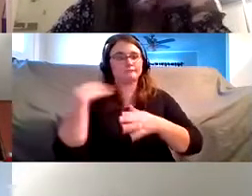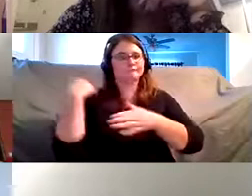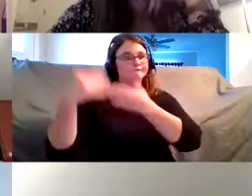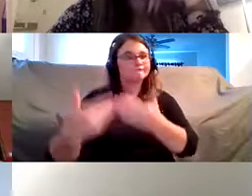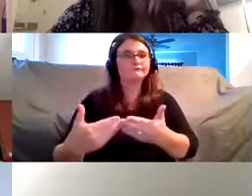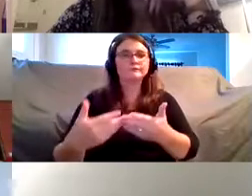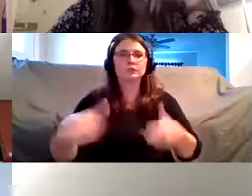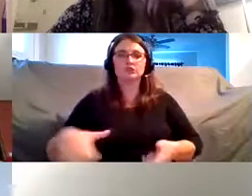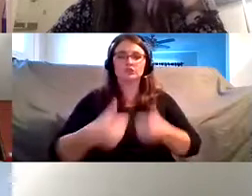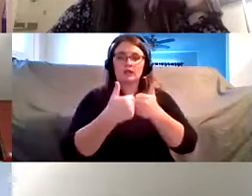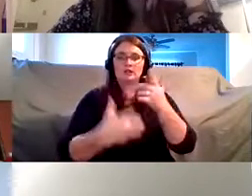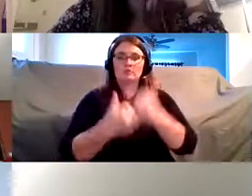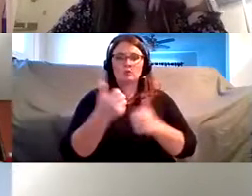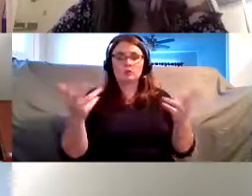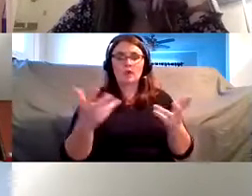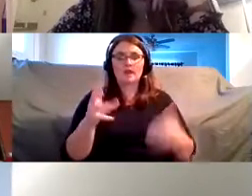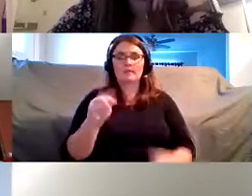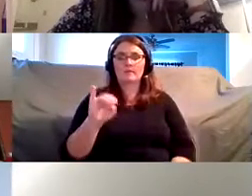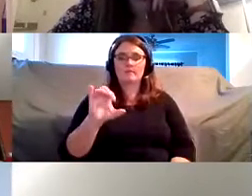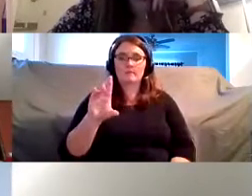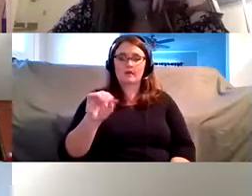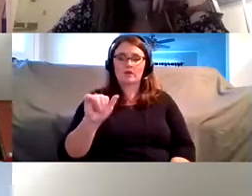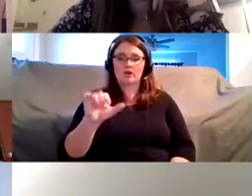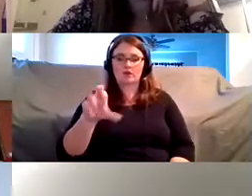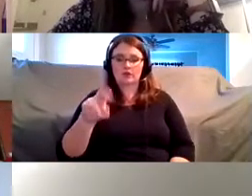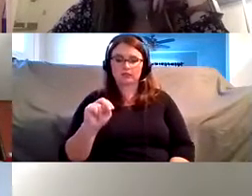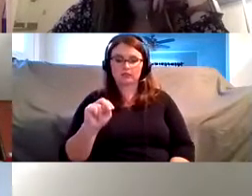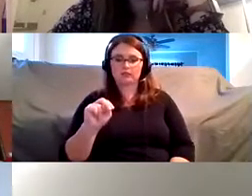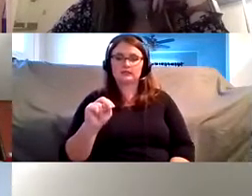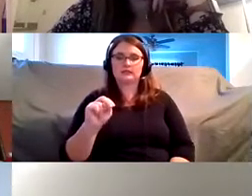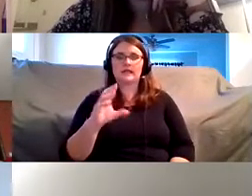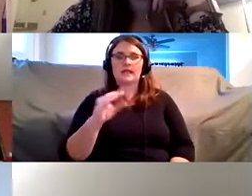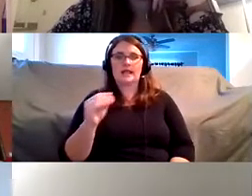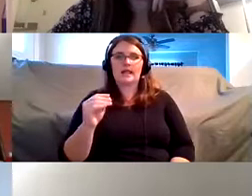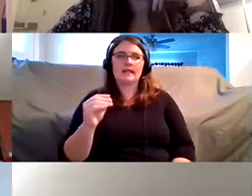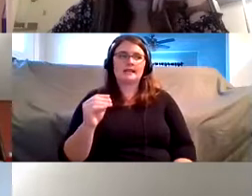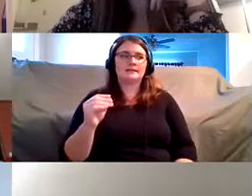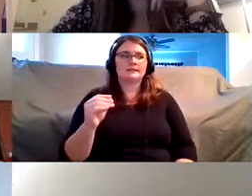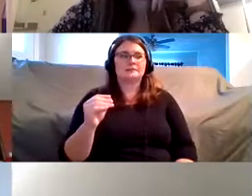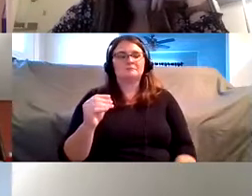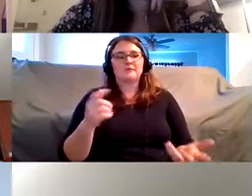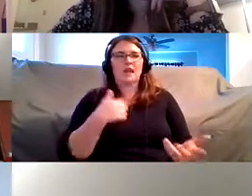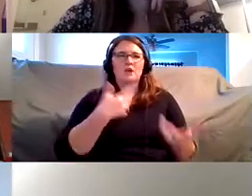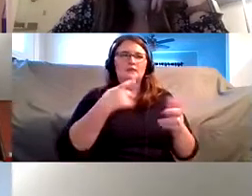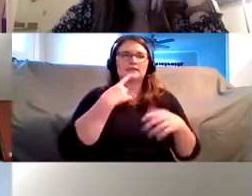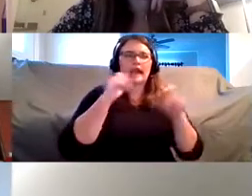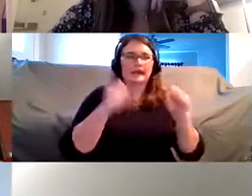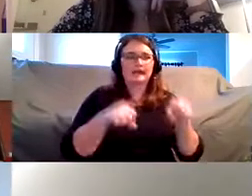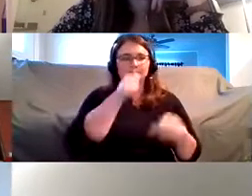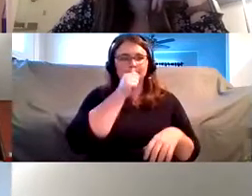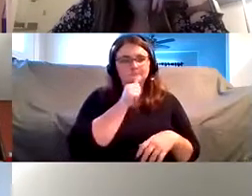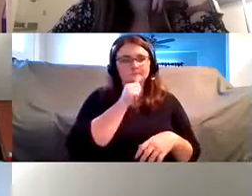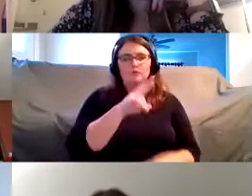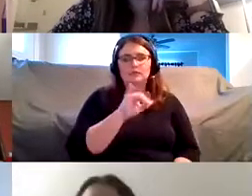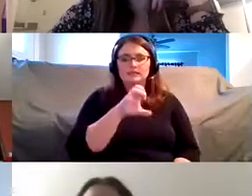me has been microaggressions and incivility. I don't want to say I can deal with racism, but racism is just very